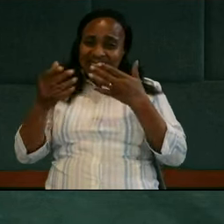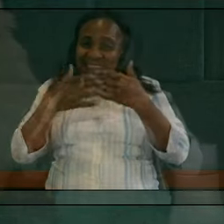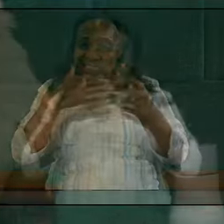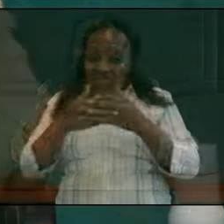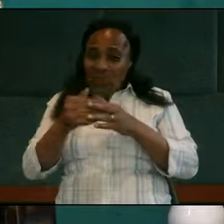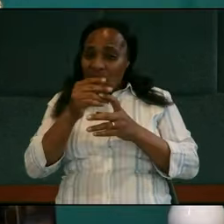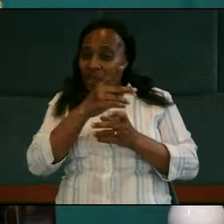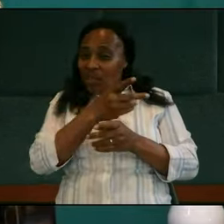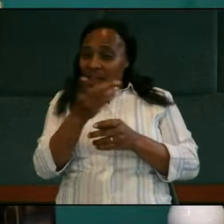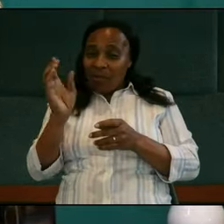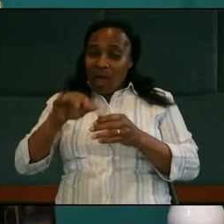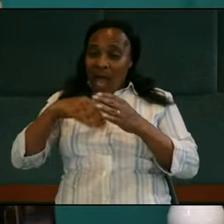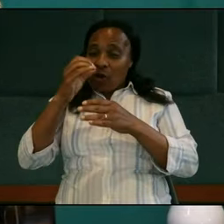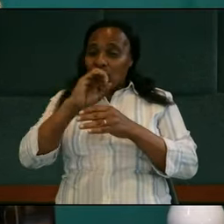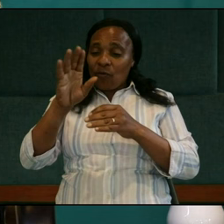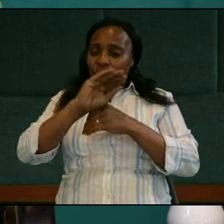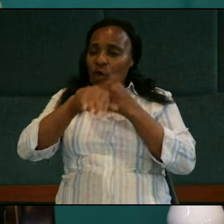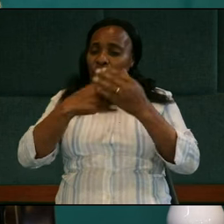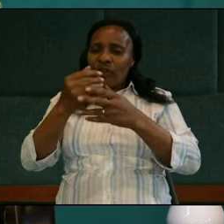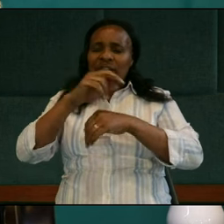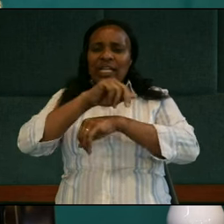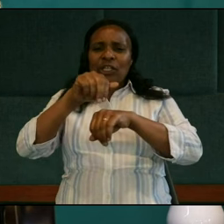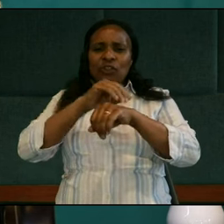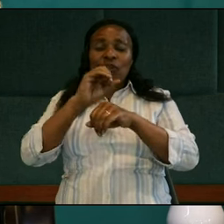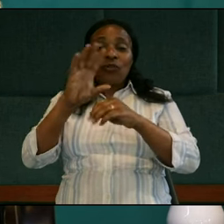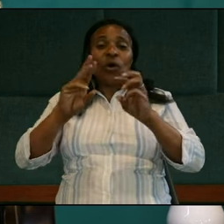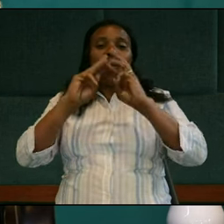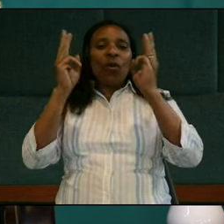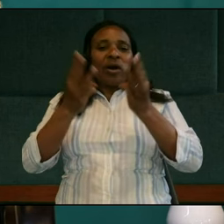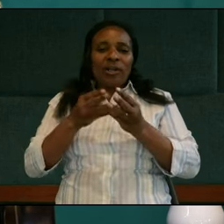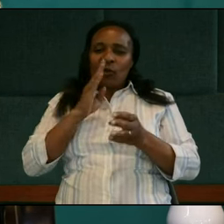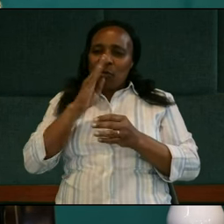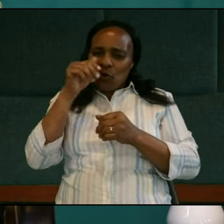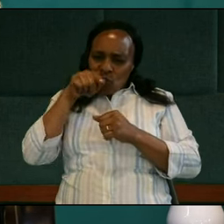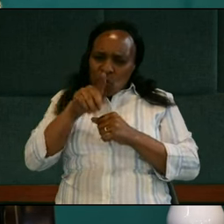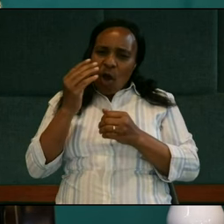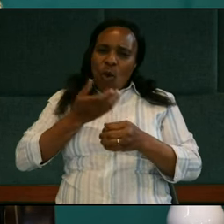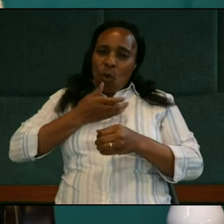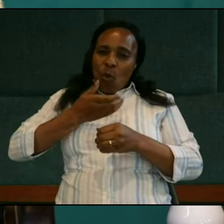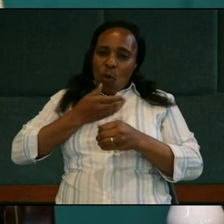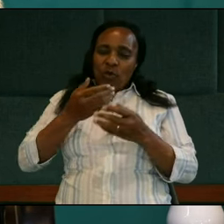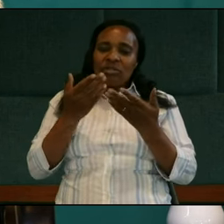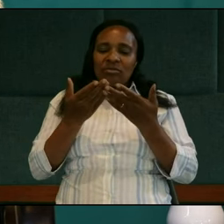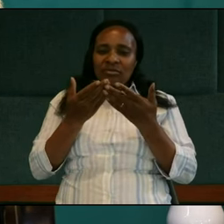For you signaled them out from all the nations of the world to be your own